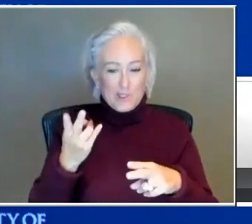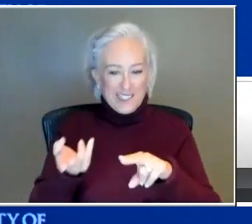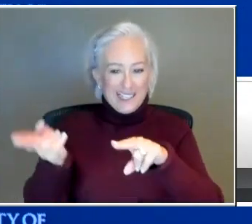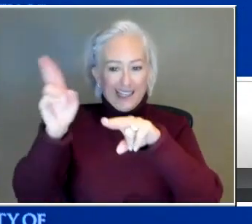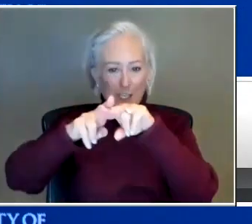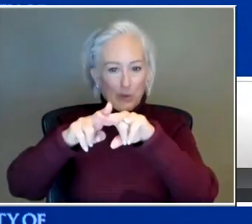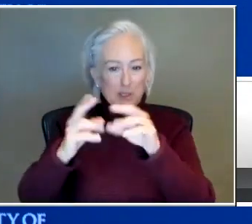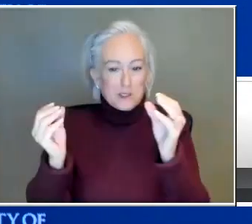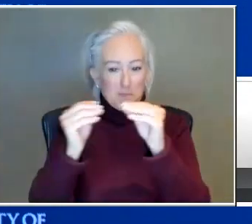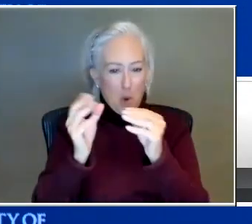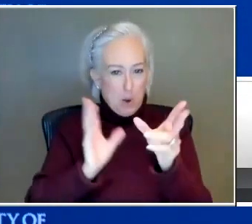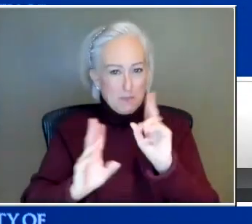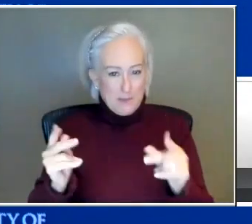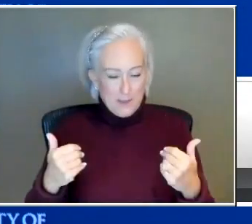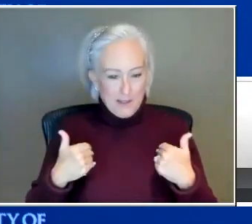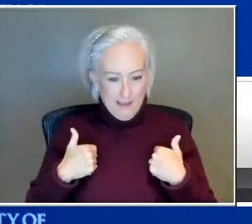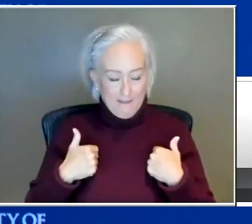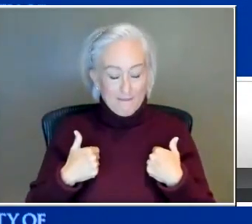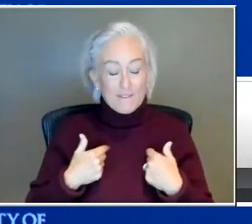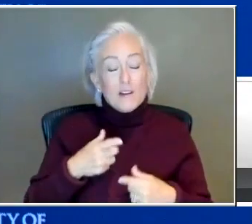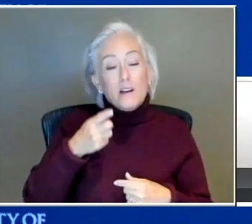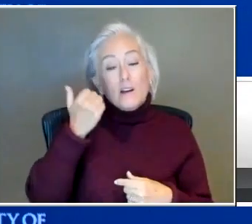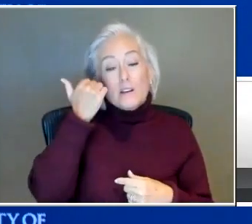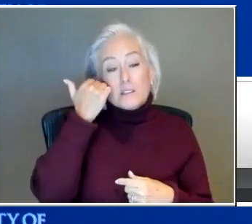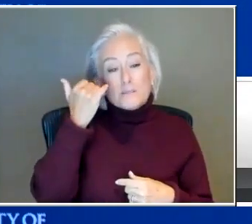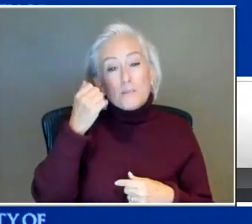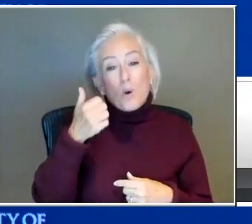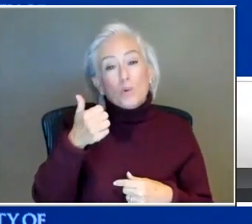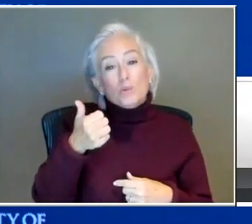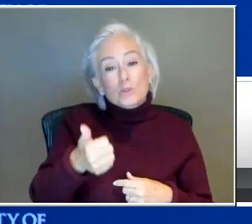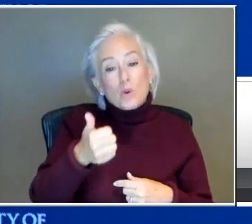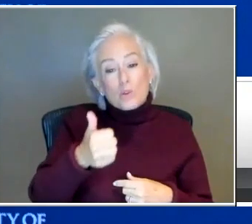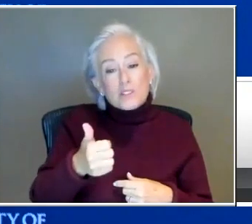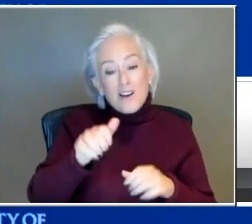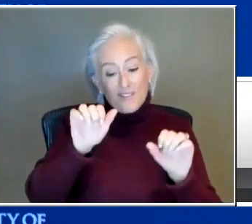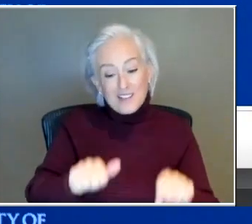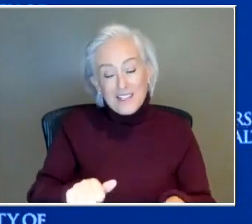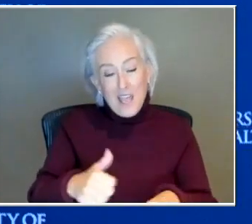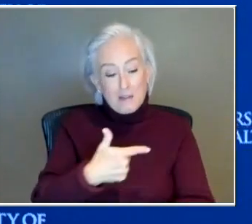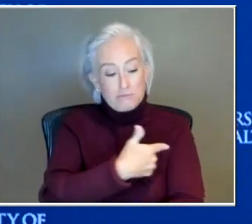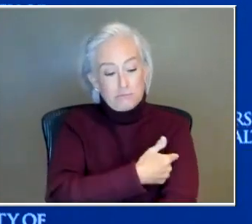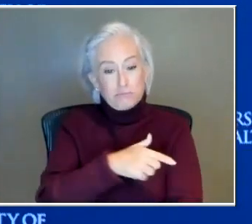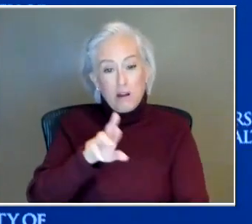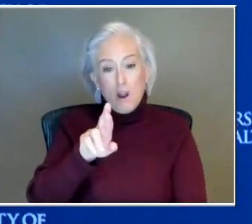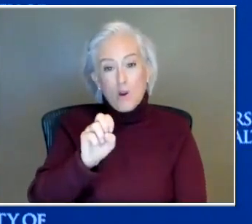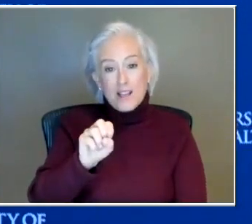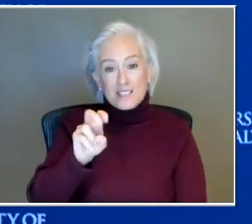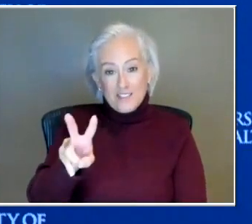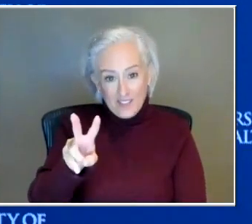up. If you fall under the criteria for getting your RSV vaccine, now is a good time to go get it. And of course